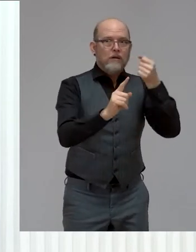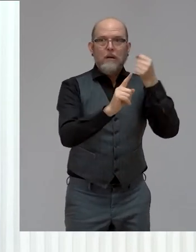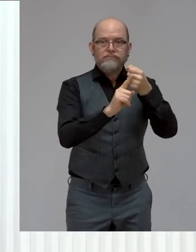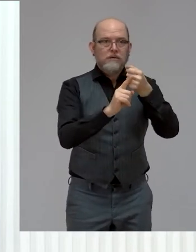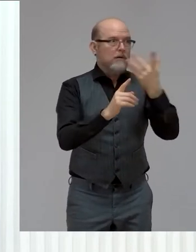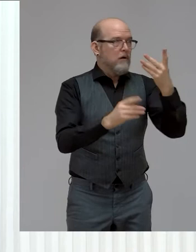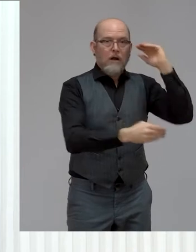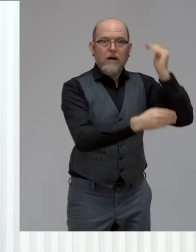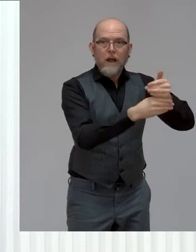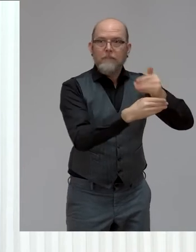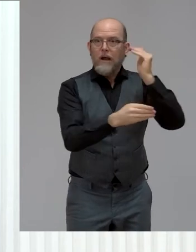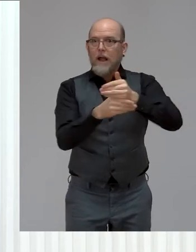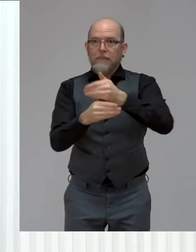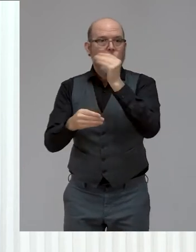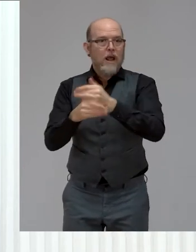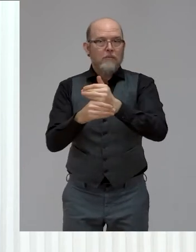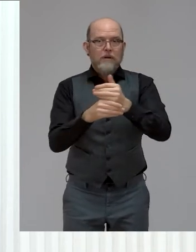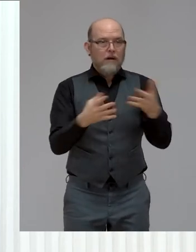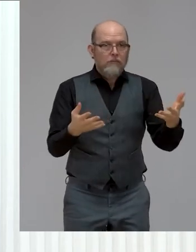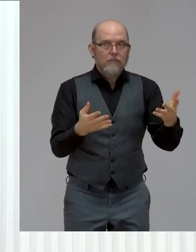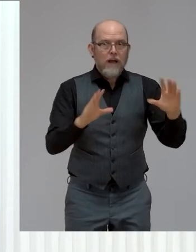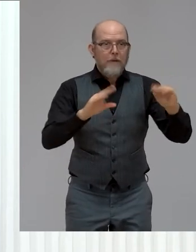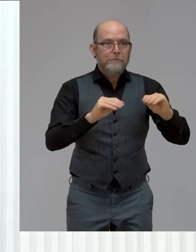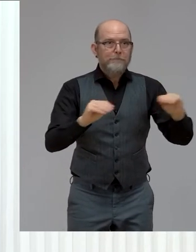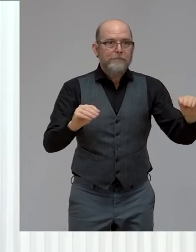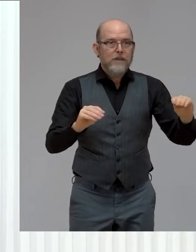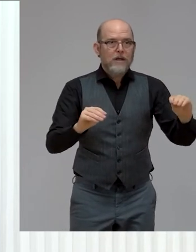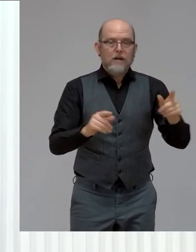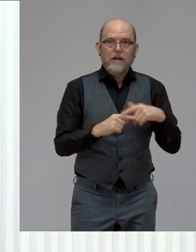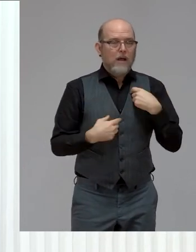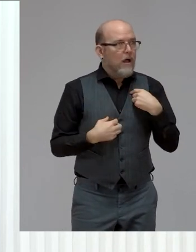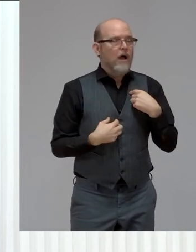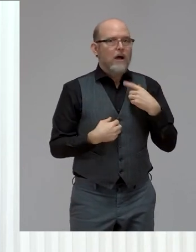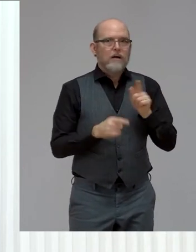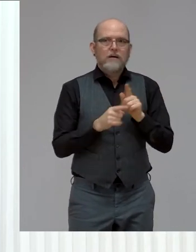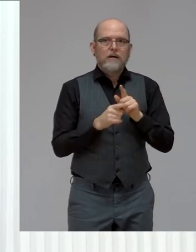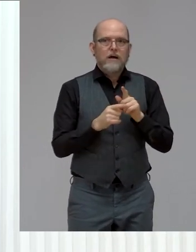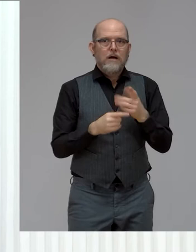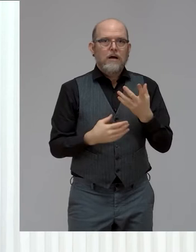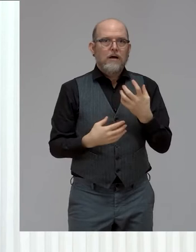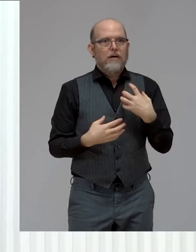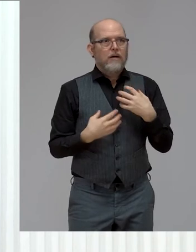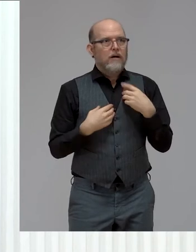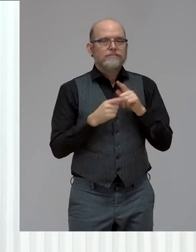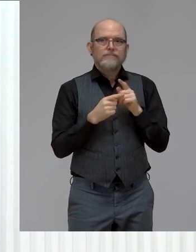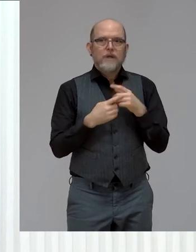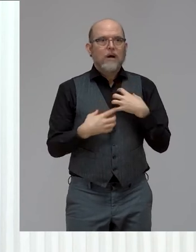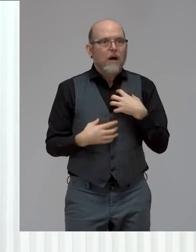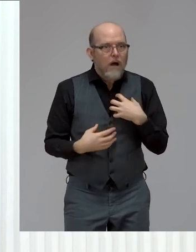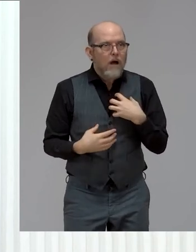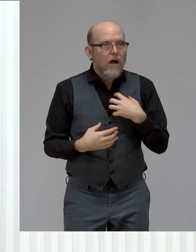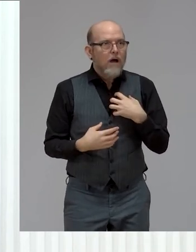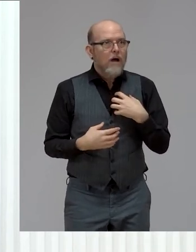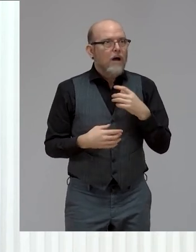later, this was like a miracle. For me, it felt like a miracle. I will forever